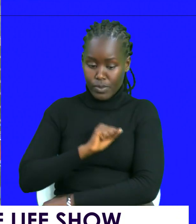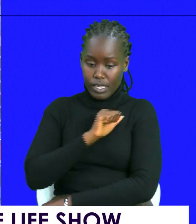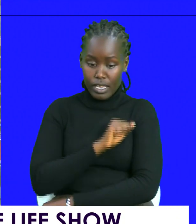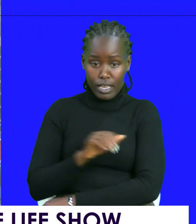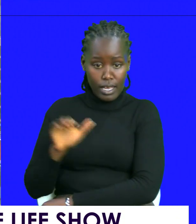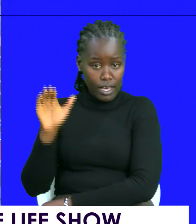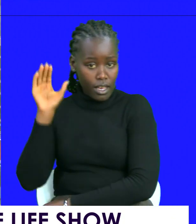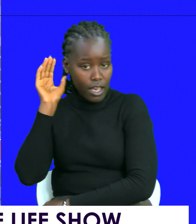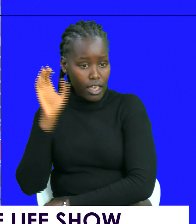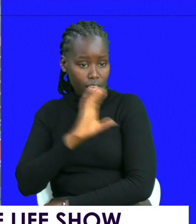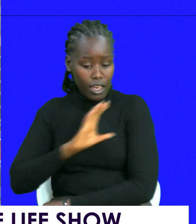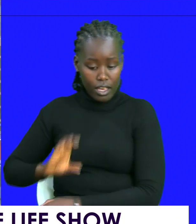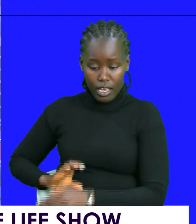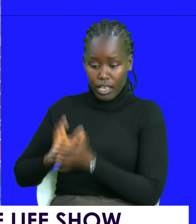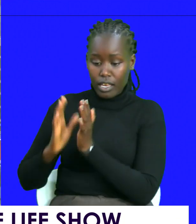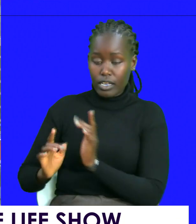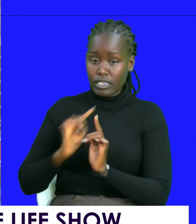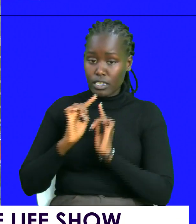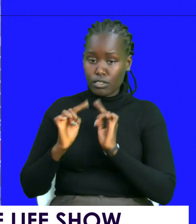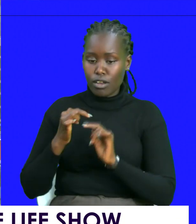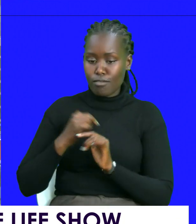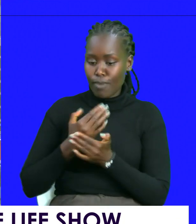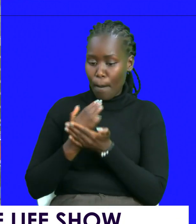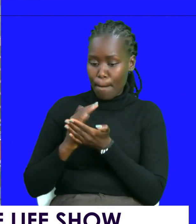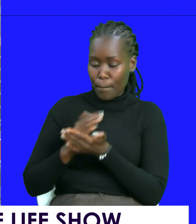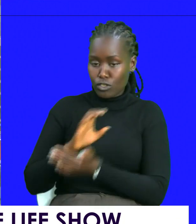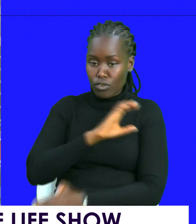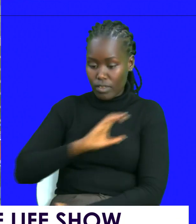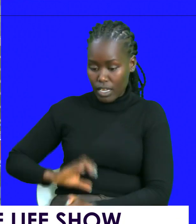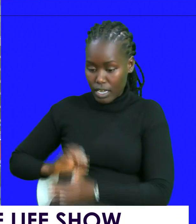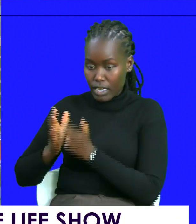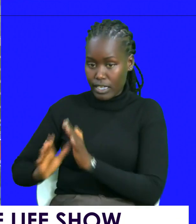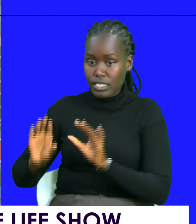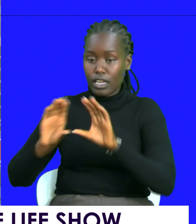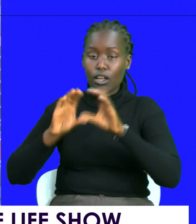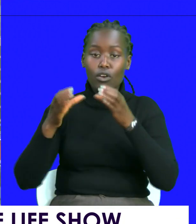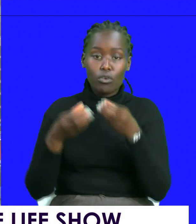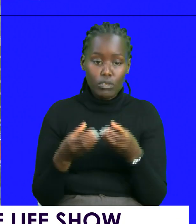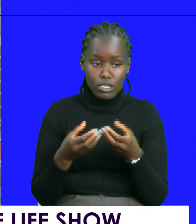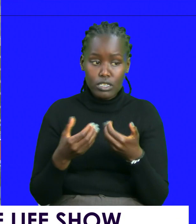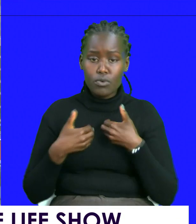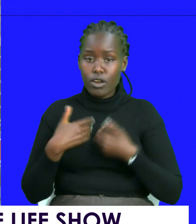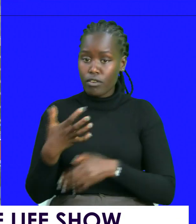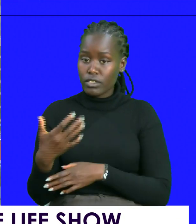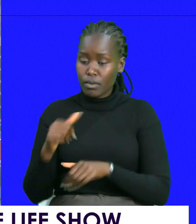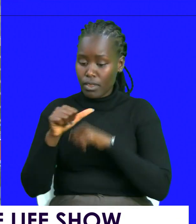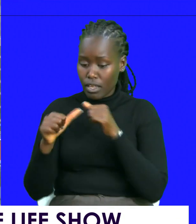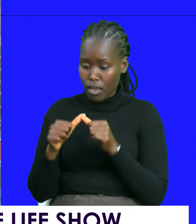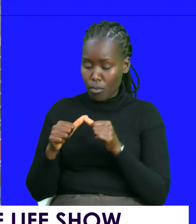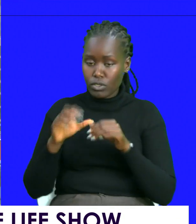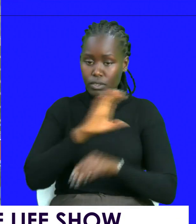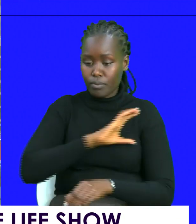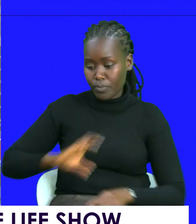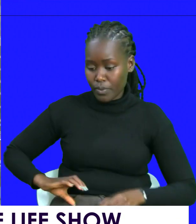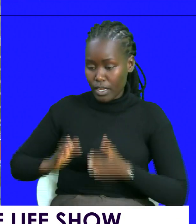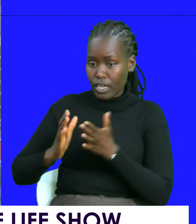talk because I'm part of the Christian community to some extent. There is something about the Christian community. The